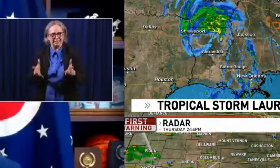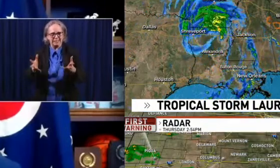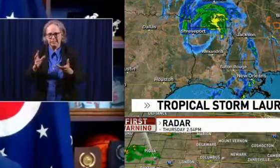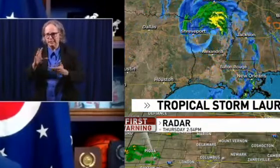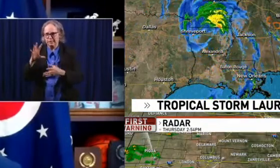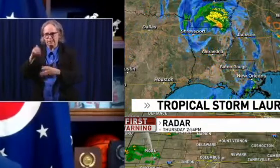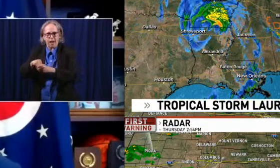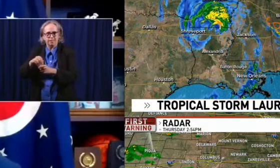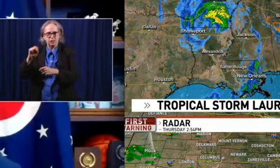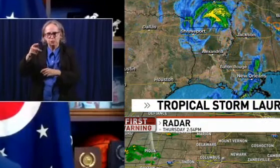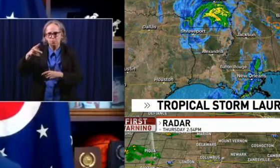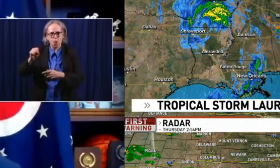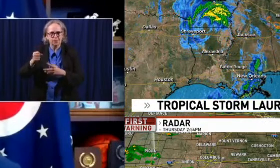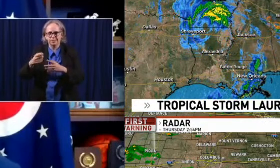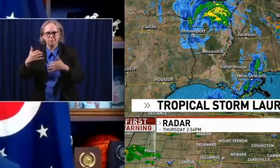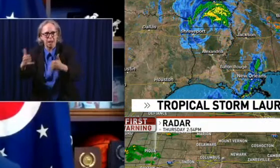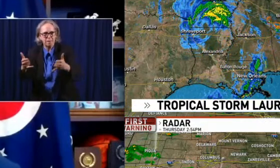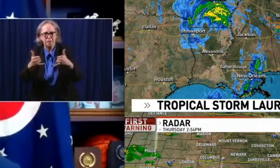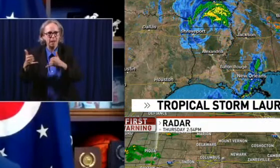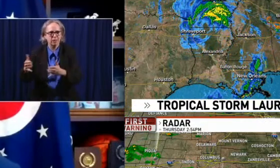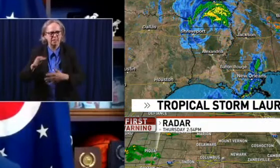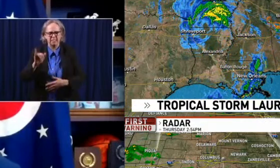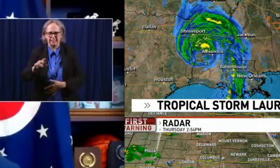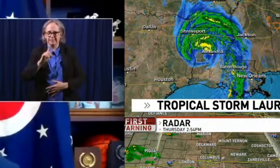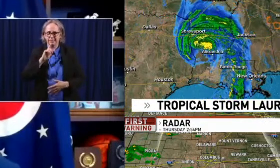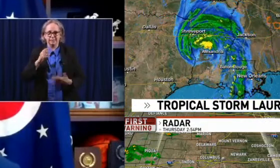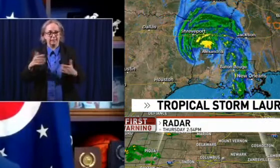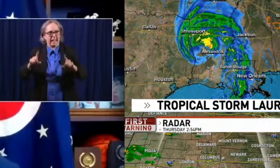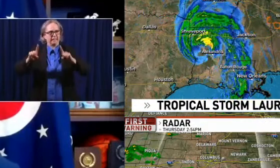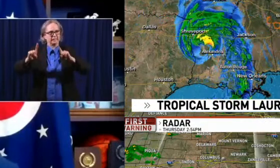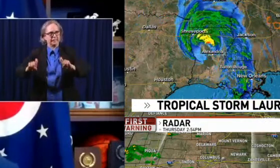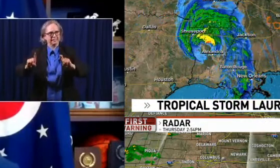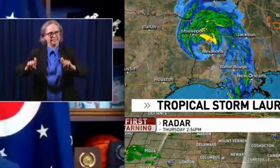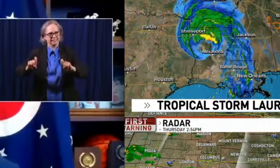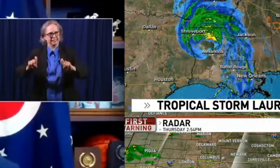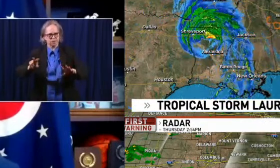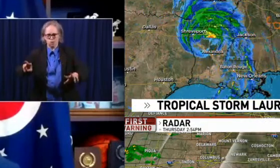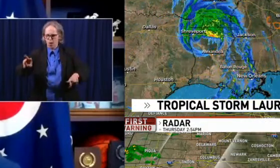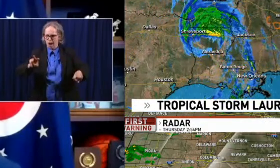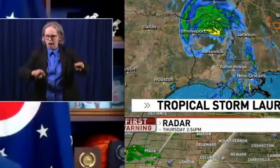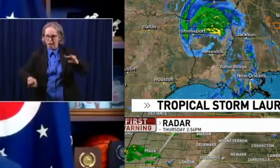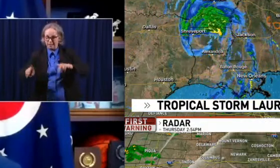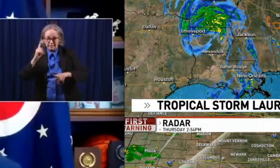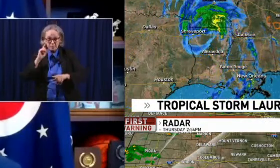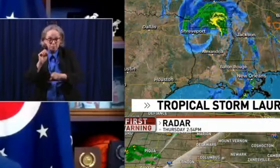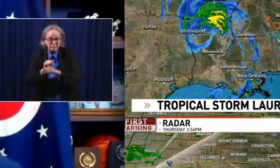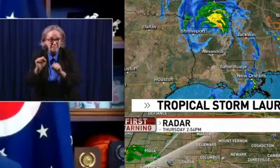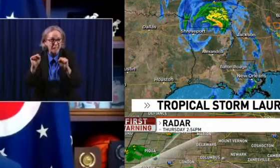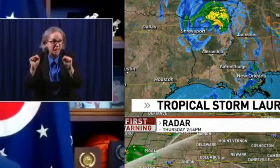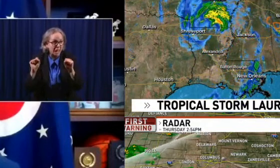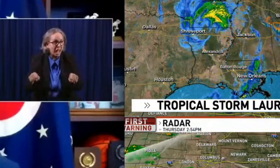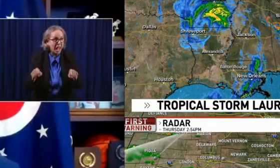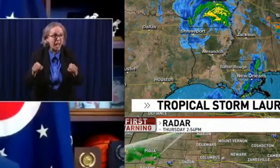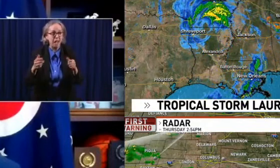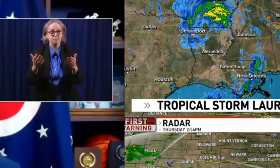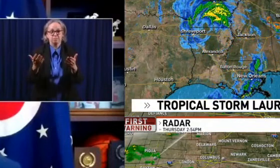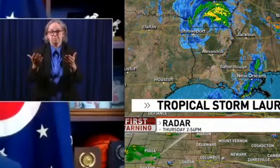going to use this as a testing ground. We're trying to learn if we can get this right and see